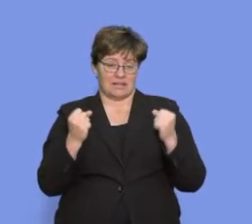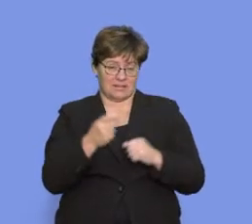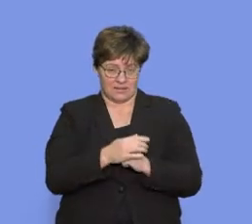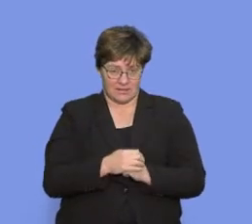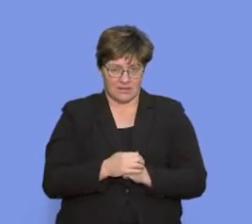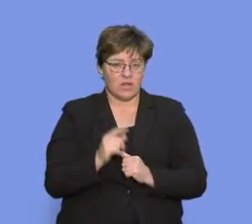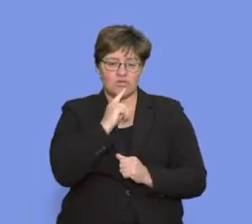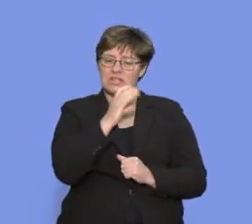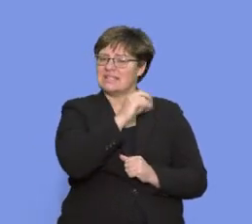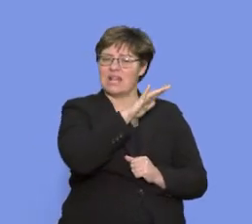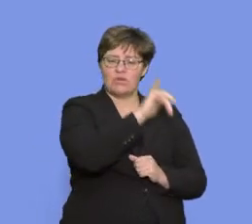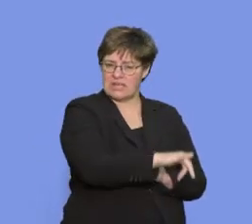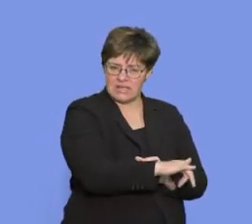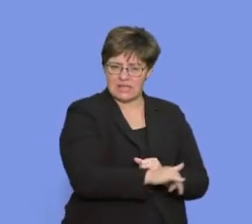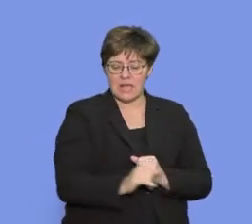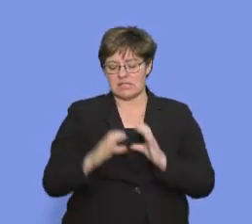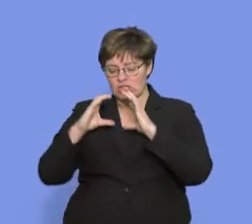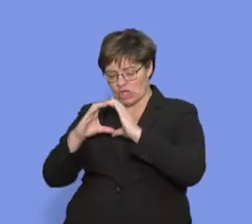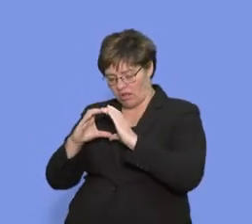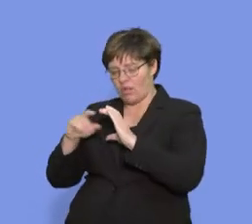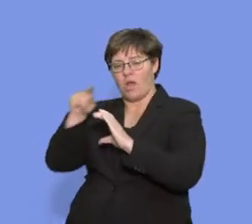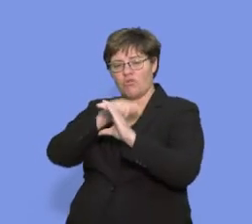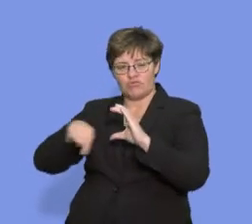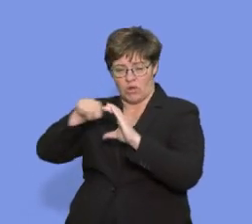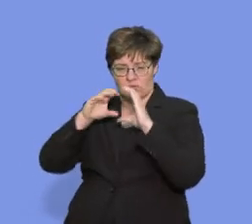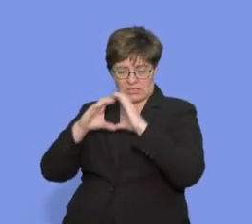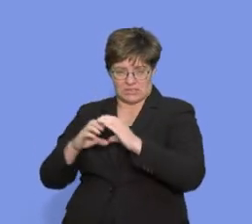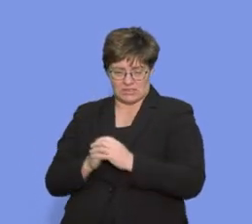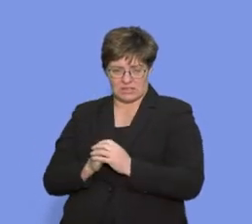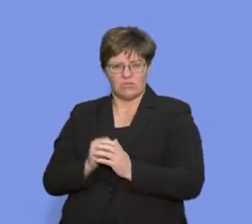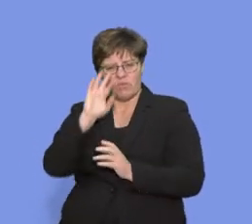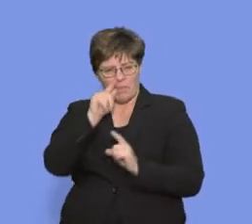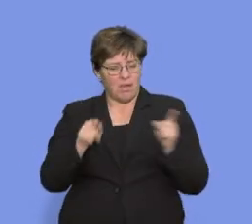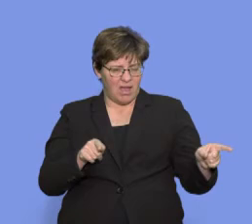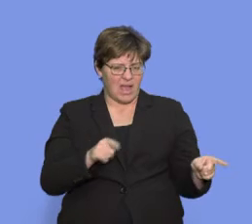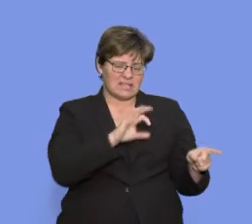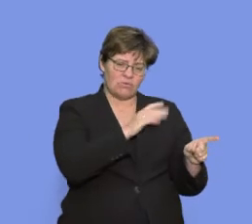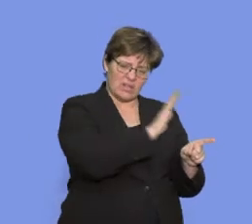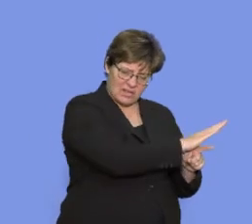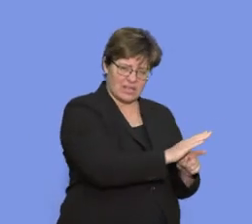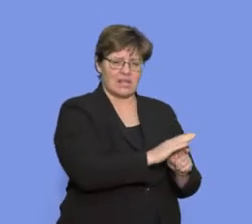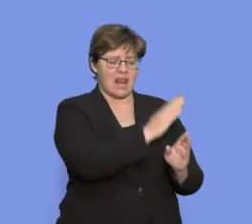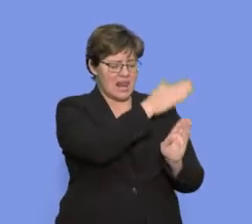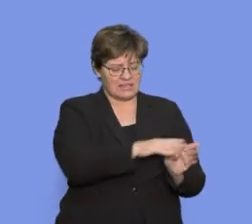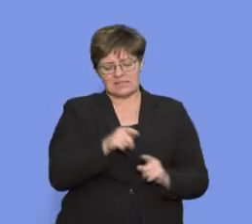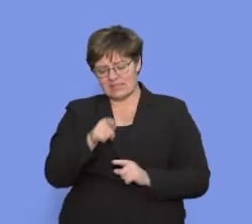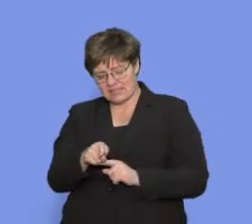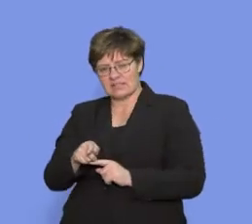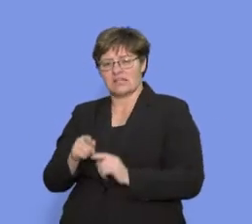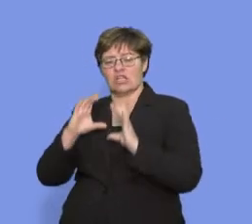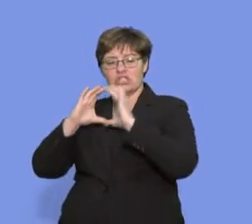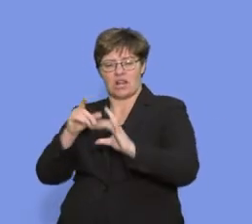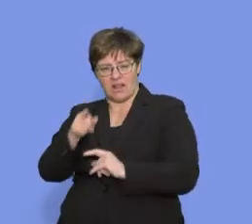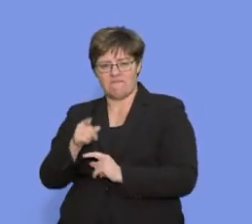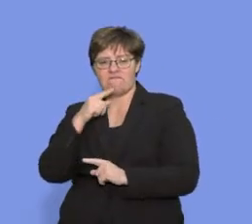muscles. It's not the ciliary muscles. It's circular because it's in a circle. Just remember it that way. Okay. So when we